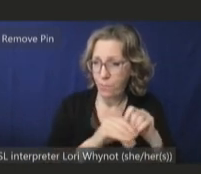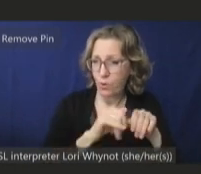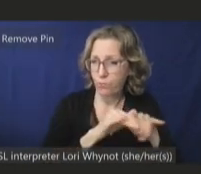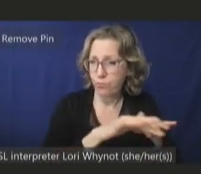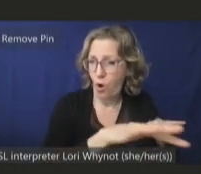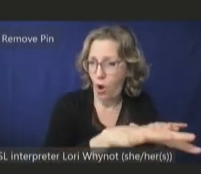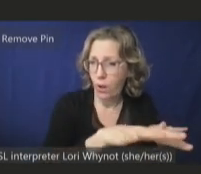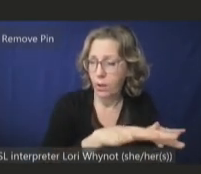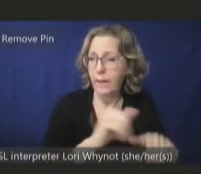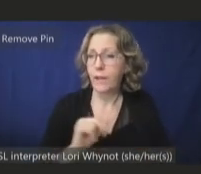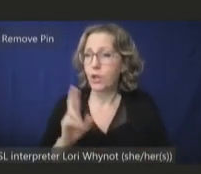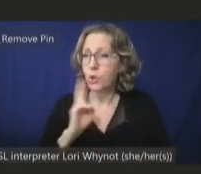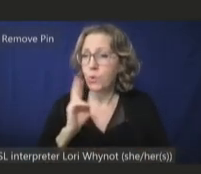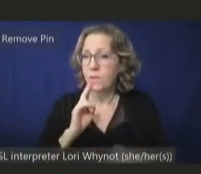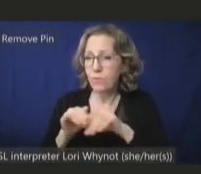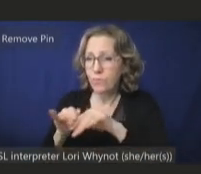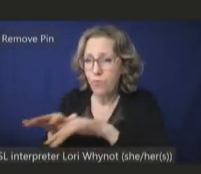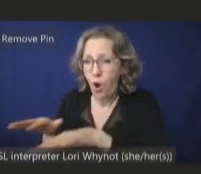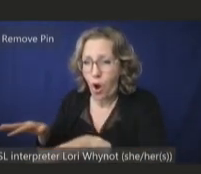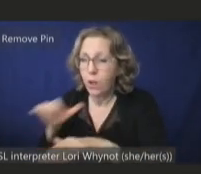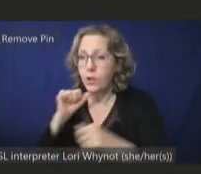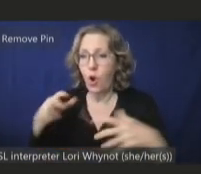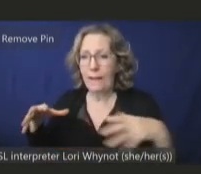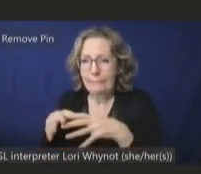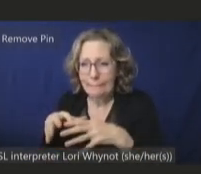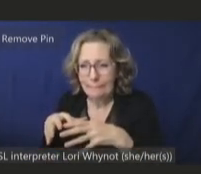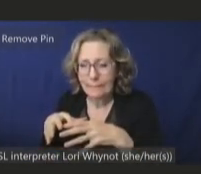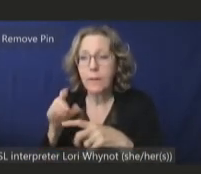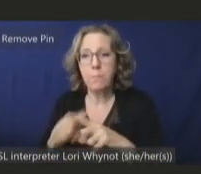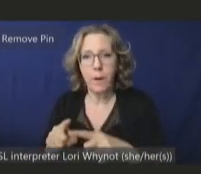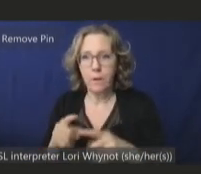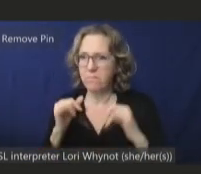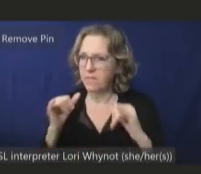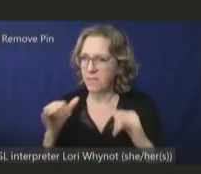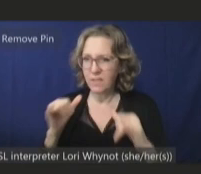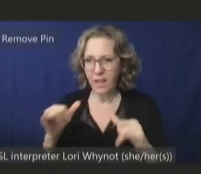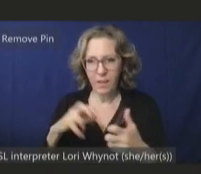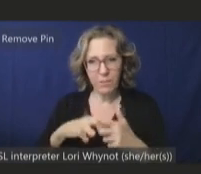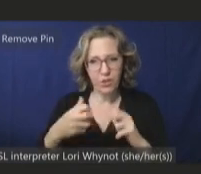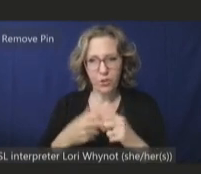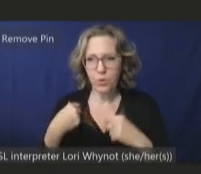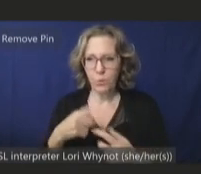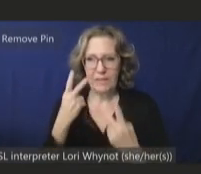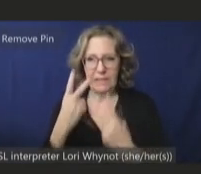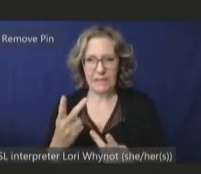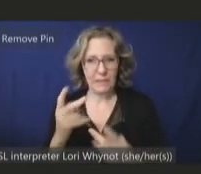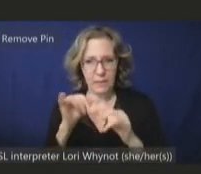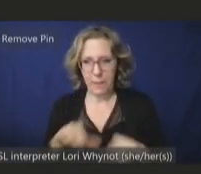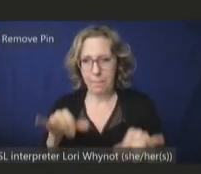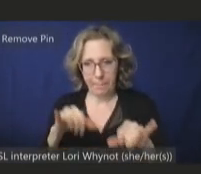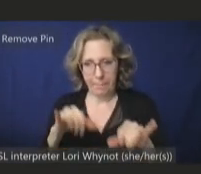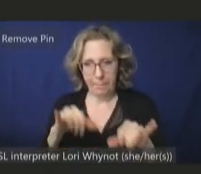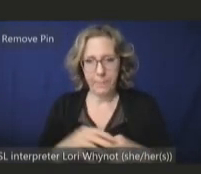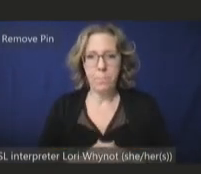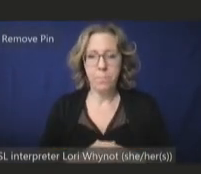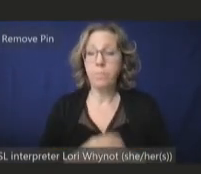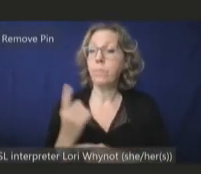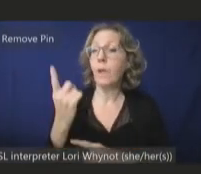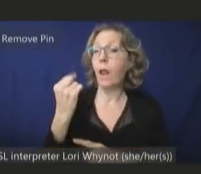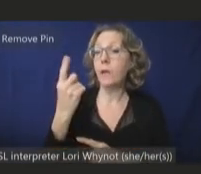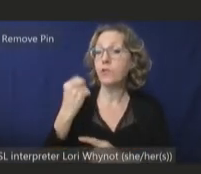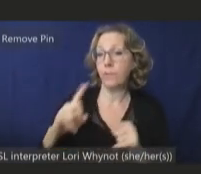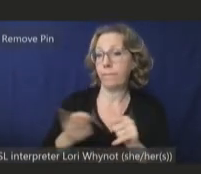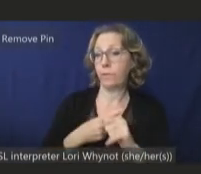Houston. You know, they're not really densely packed, but they still have a lot of the same issues. So last year we launched our first group